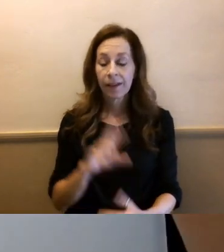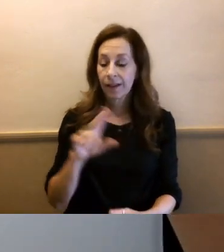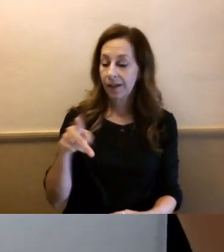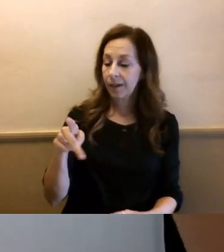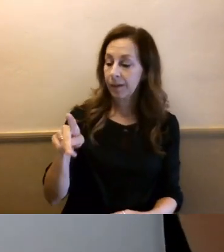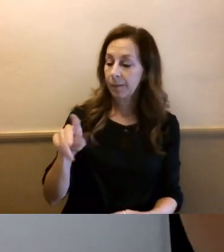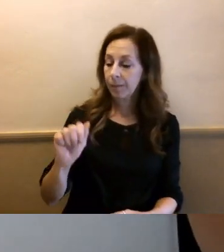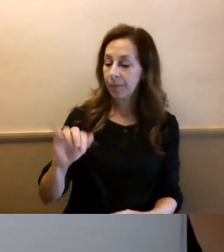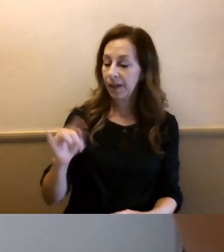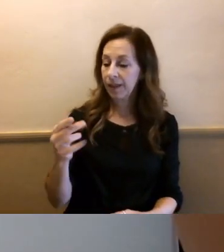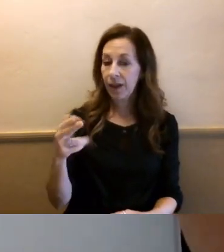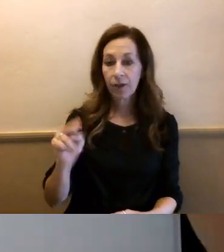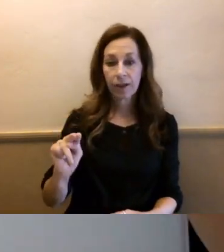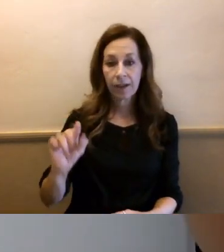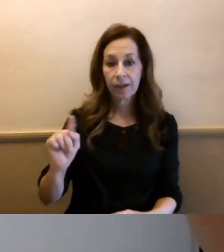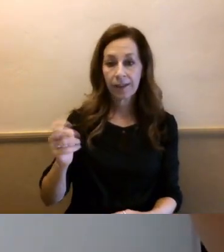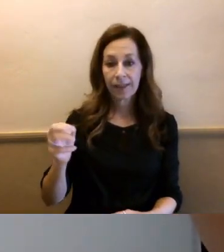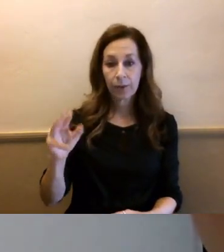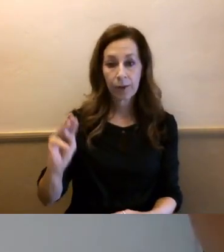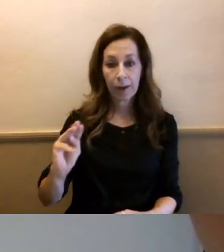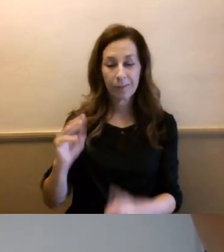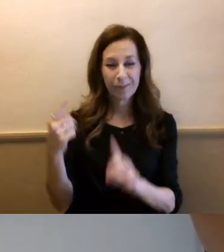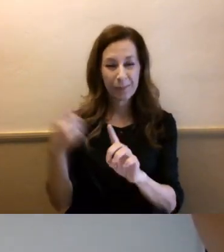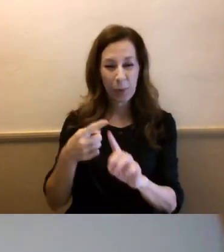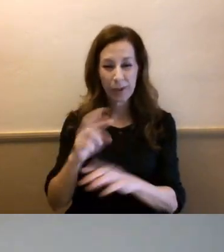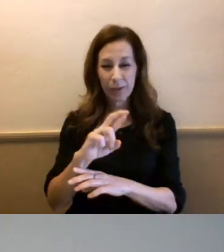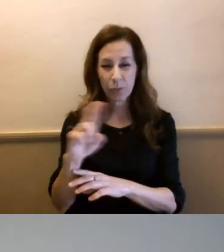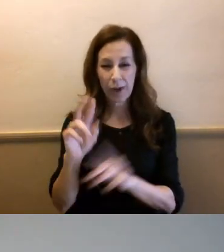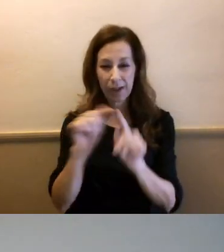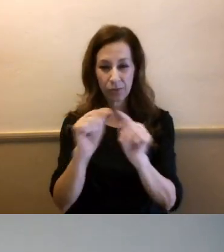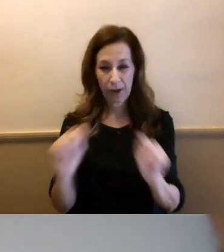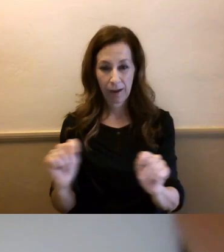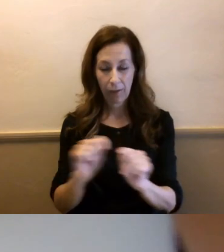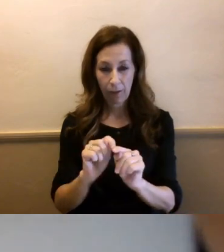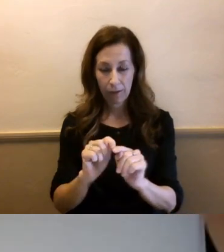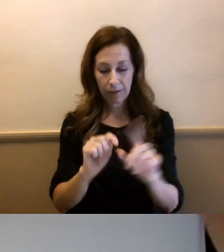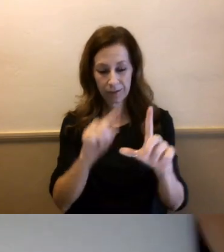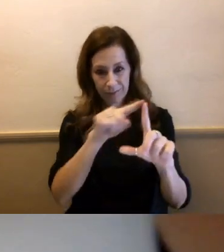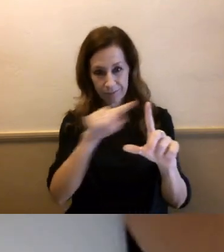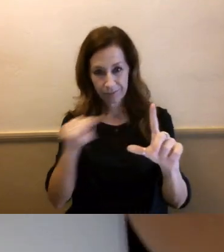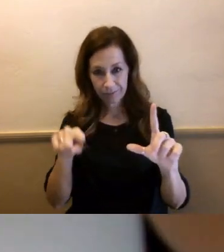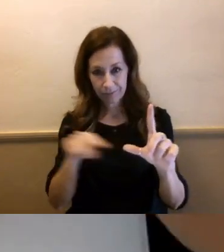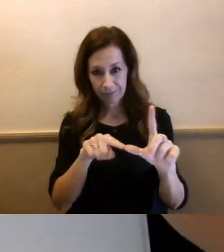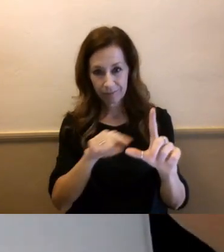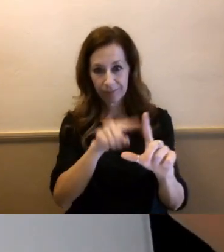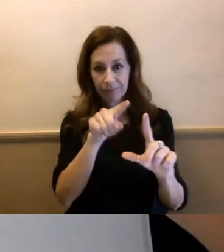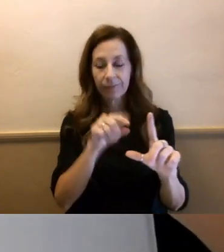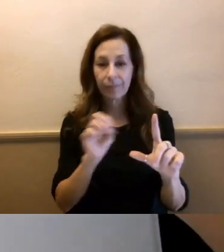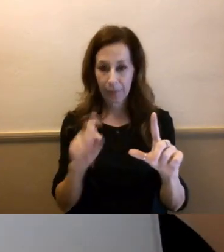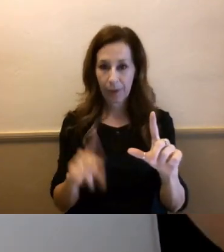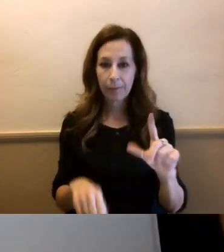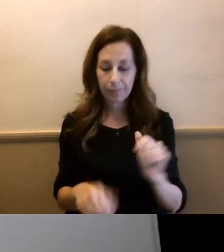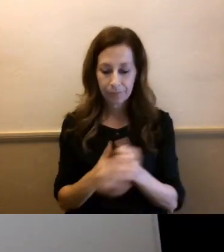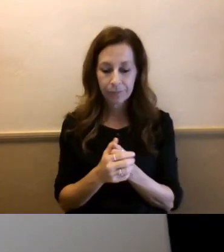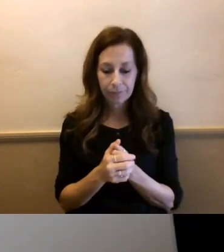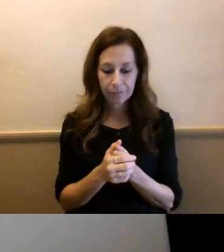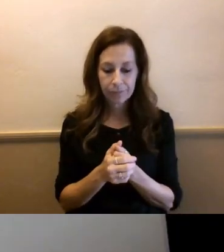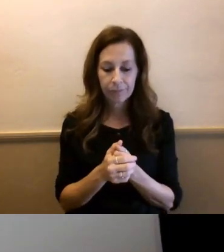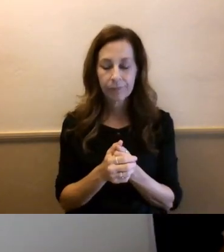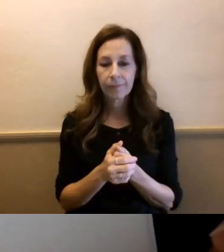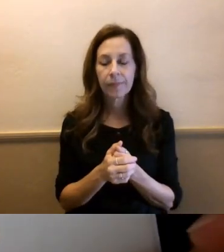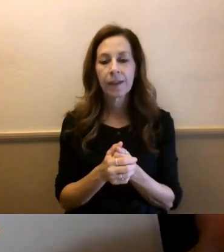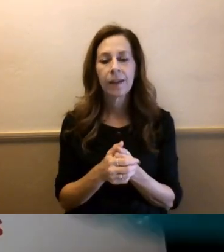So the Pythagorean theorem is all about right triangles. Okay. All about right